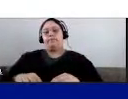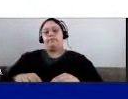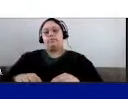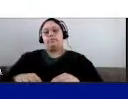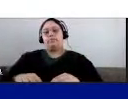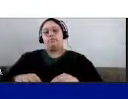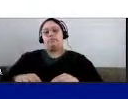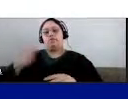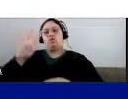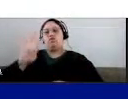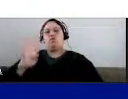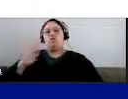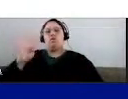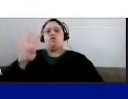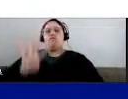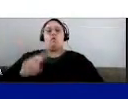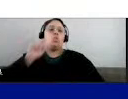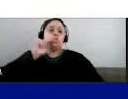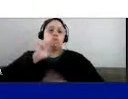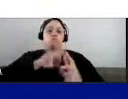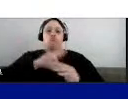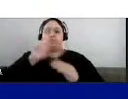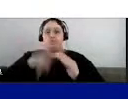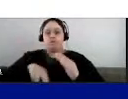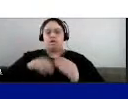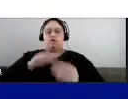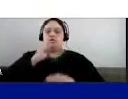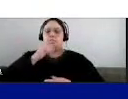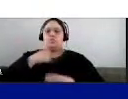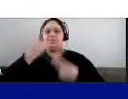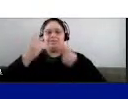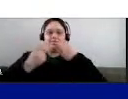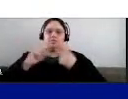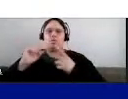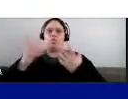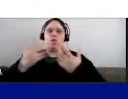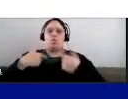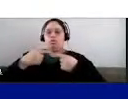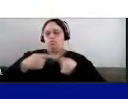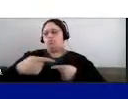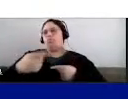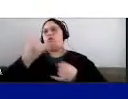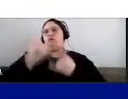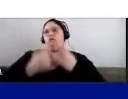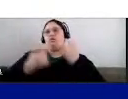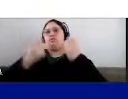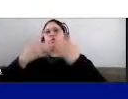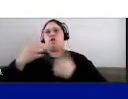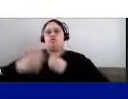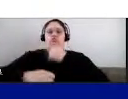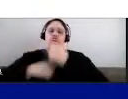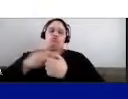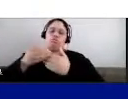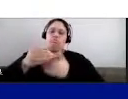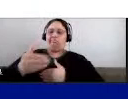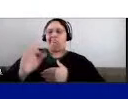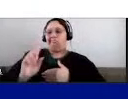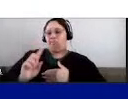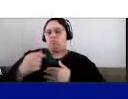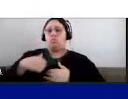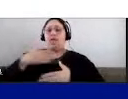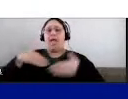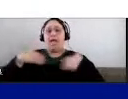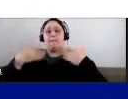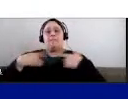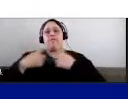looking at the fourth quarter results is really looking at where we got to at the end of the last financial year, and I think we are quite pleased